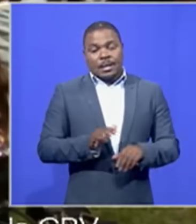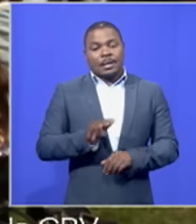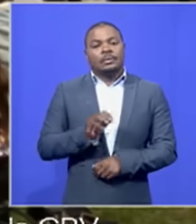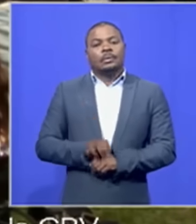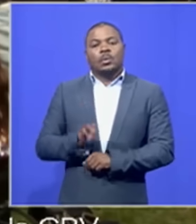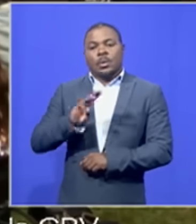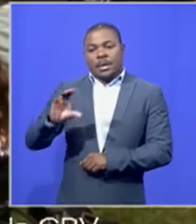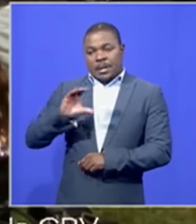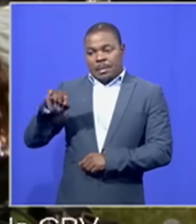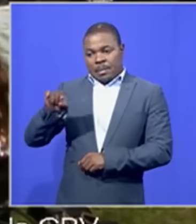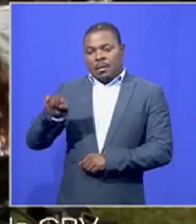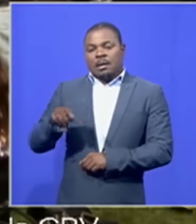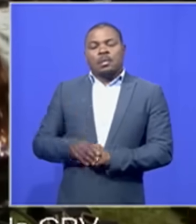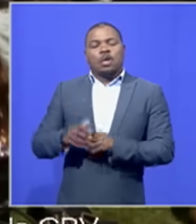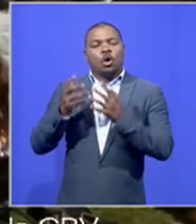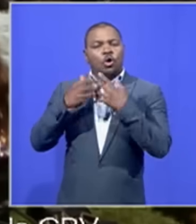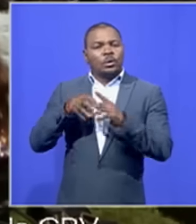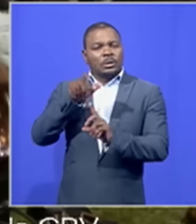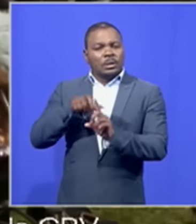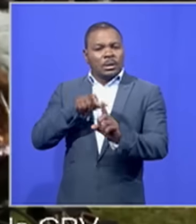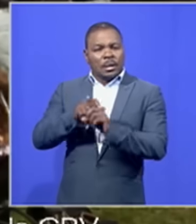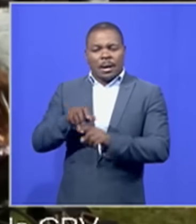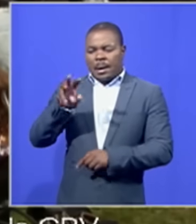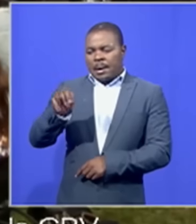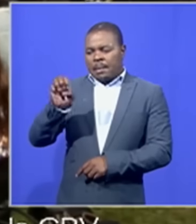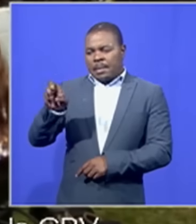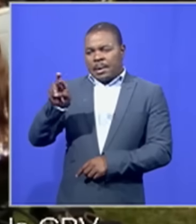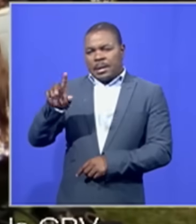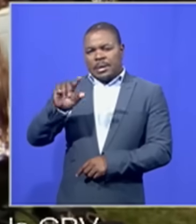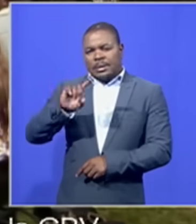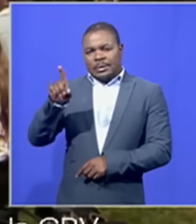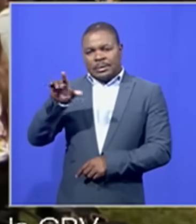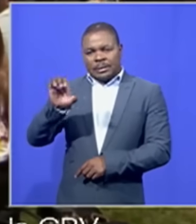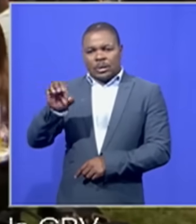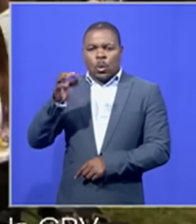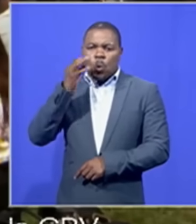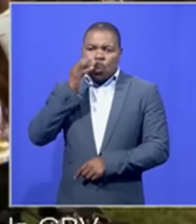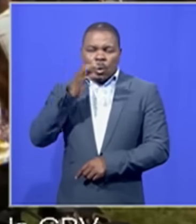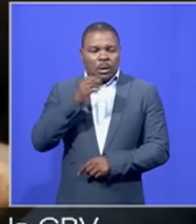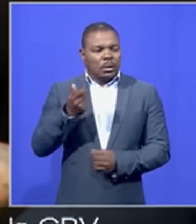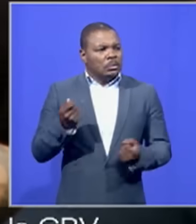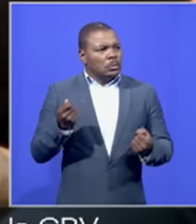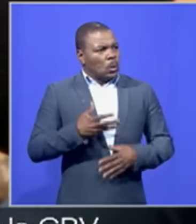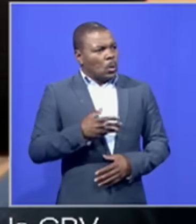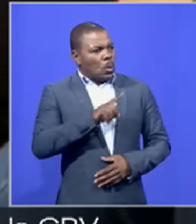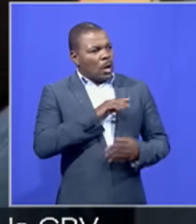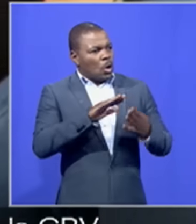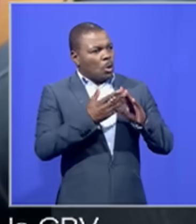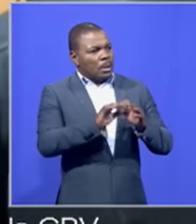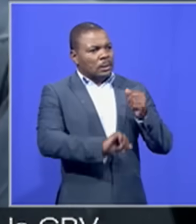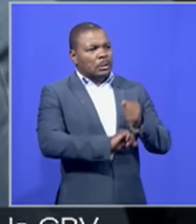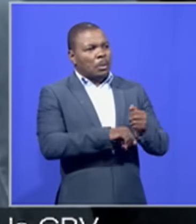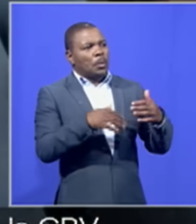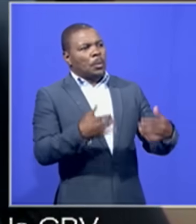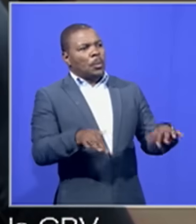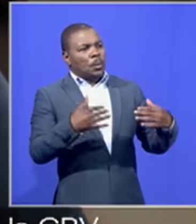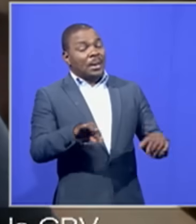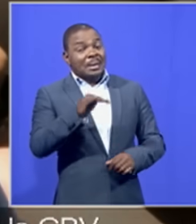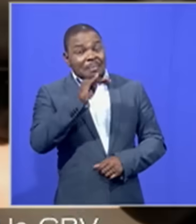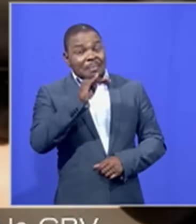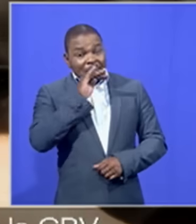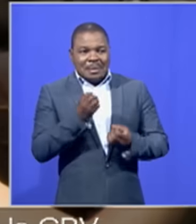mogokaganyi Merlis Georgiat a re ba gakgamaditswe ke tsibogo ya baagi mme seo se bontsha kutlobotlhoko eo